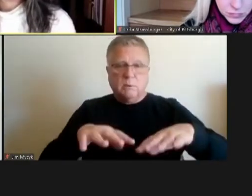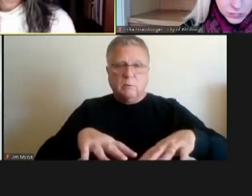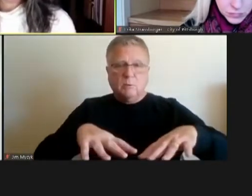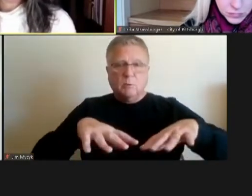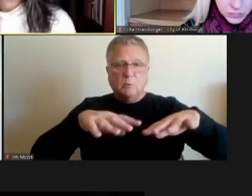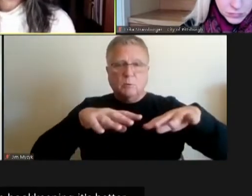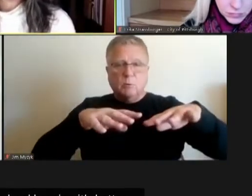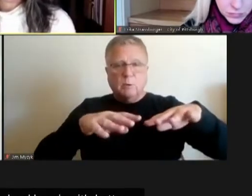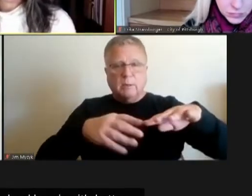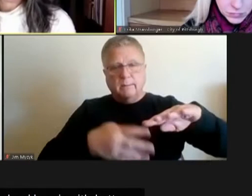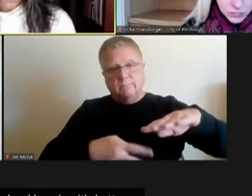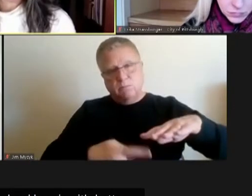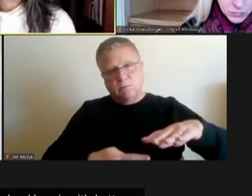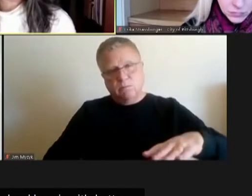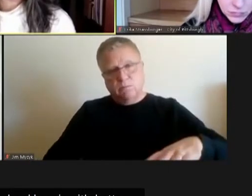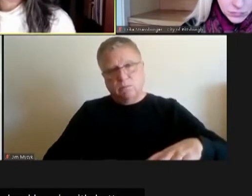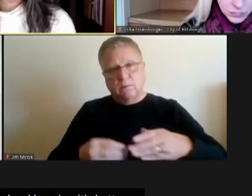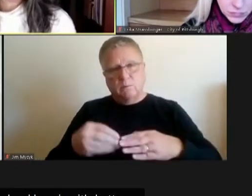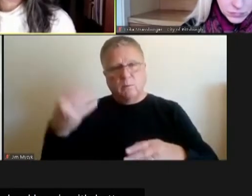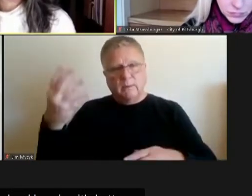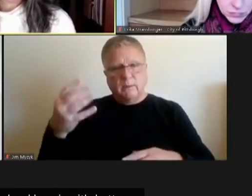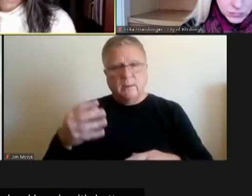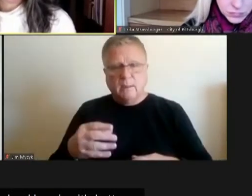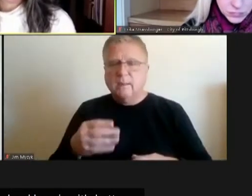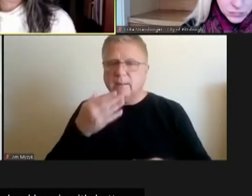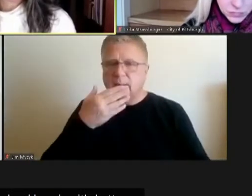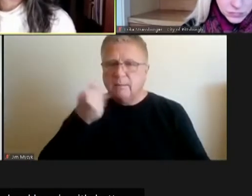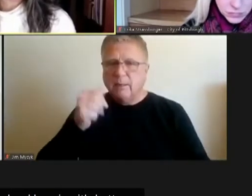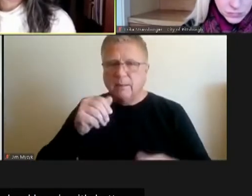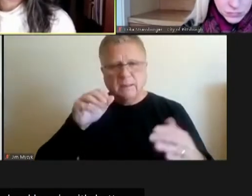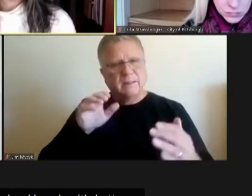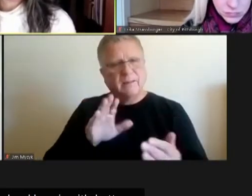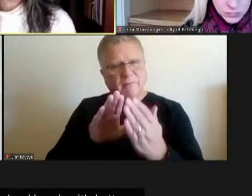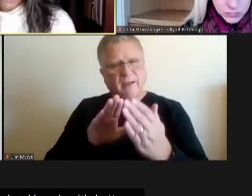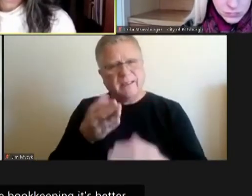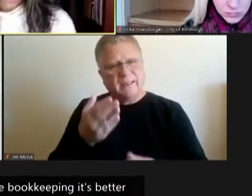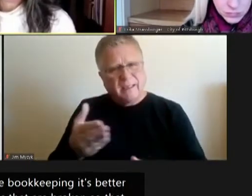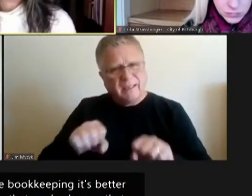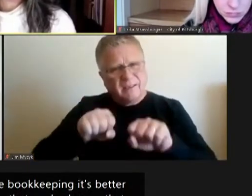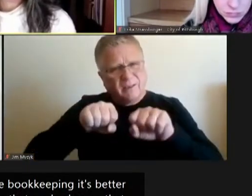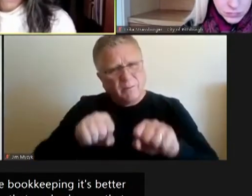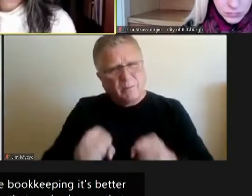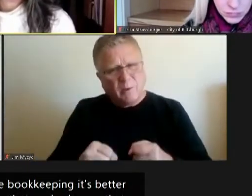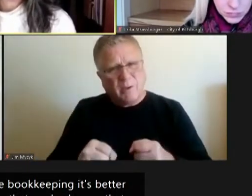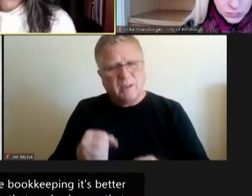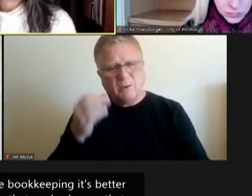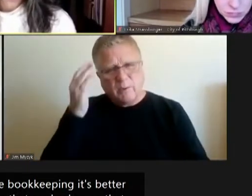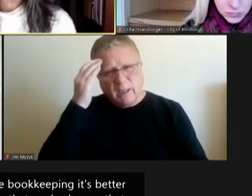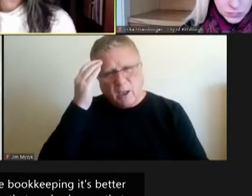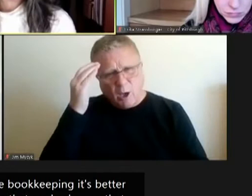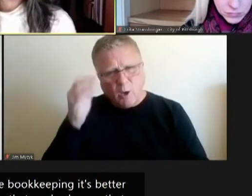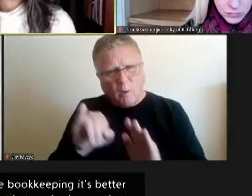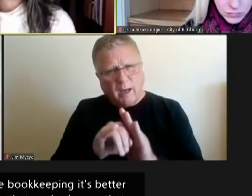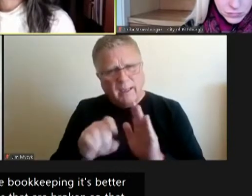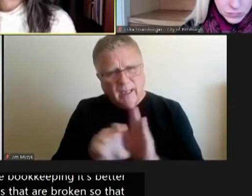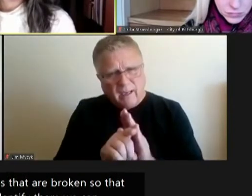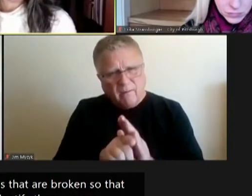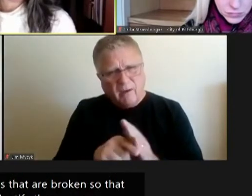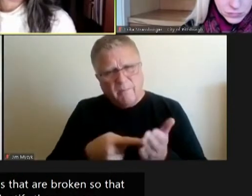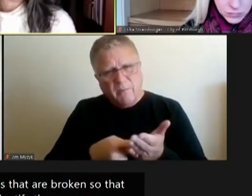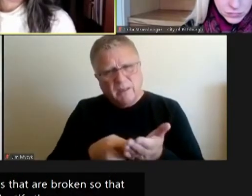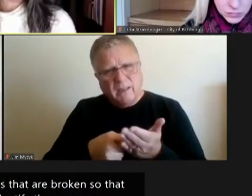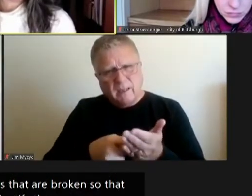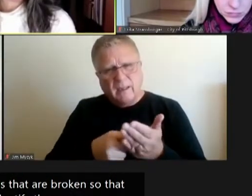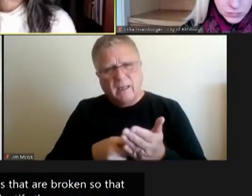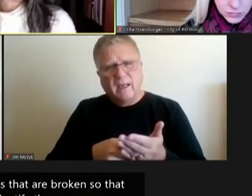to own up and face the things that are broken so that we can know them, we can identify them, we can discuss them, prioritize them,